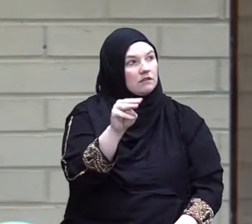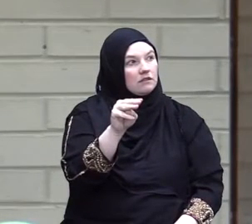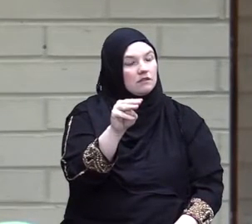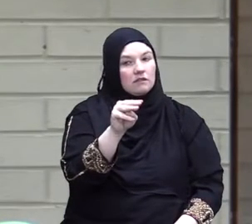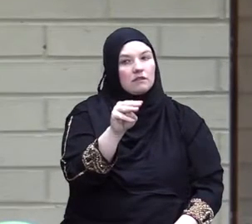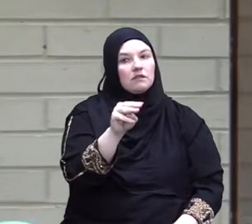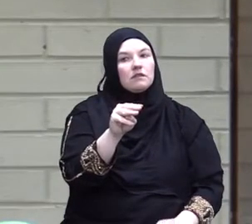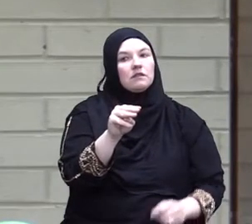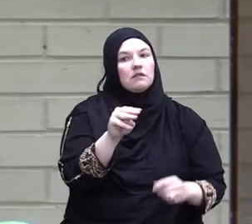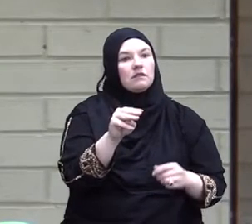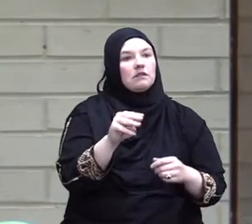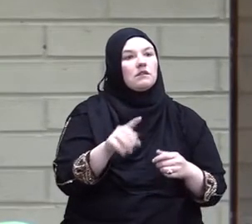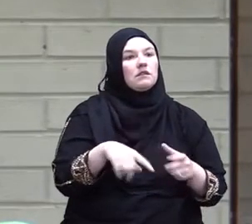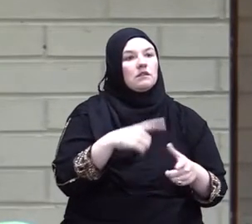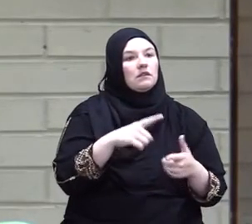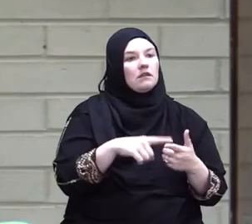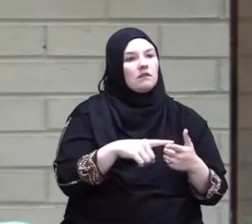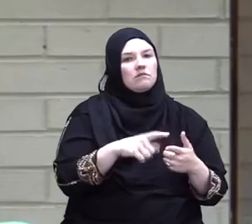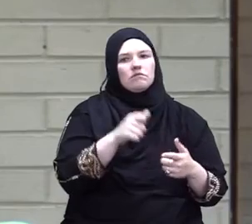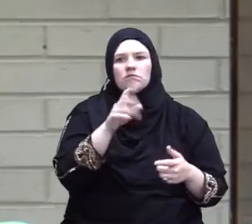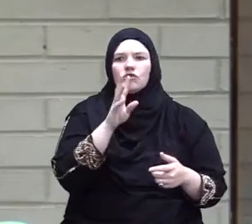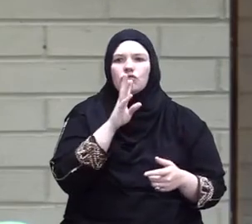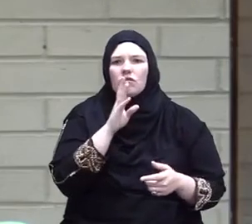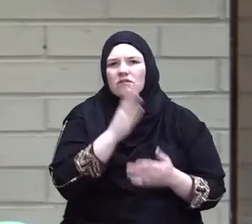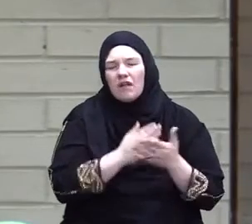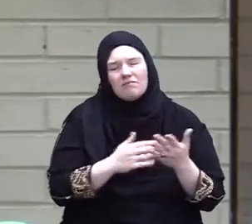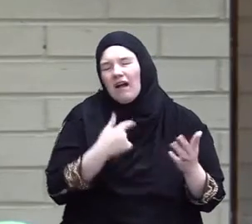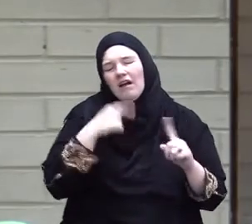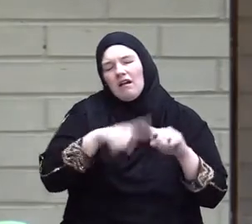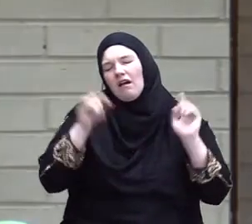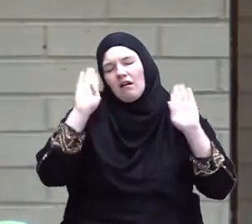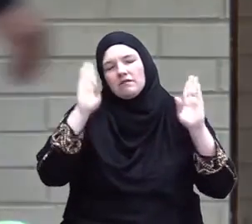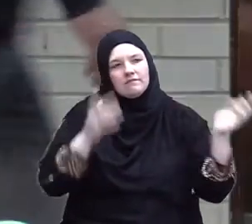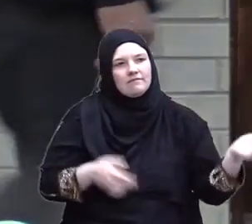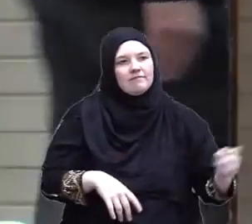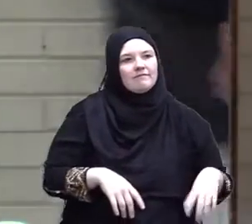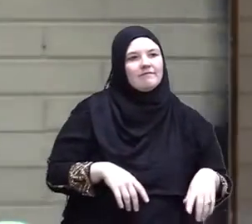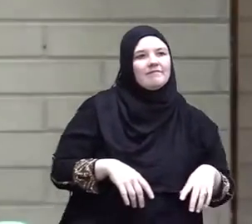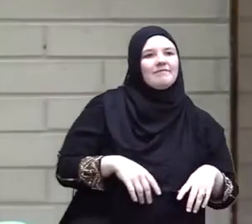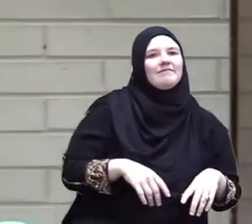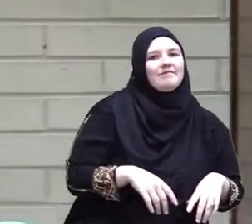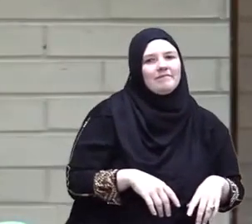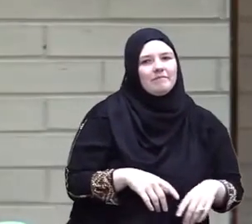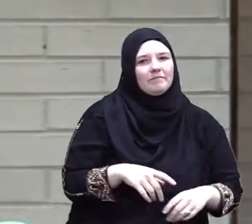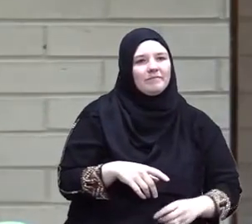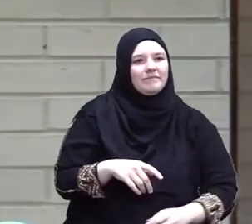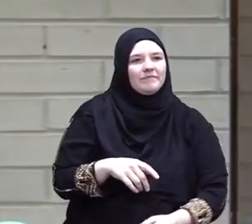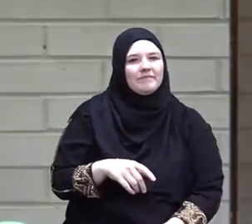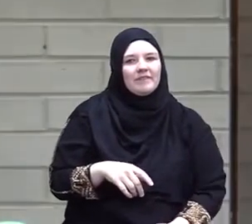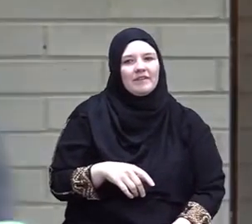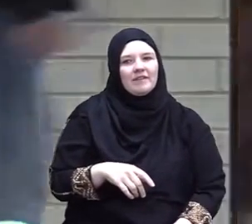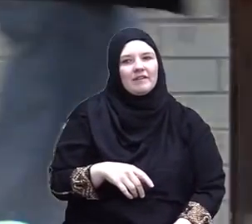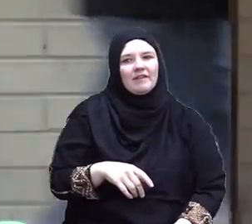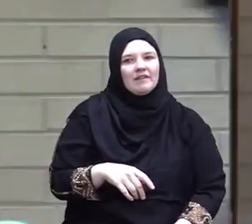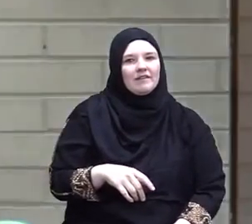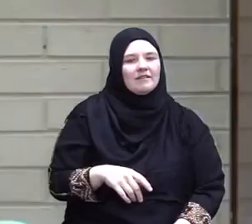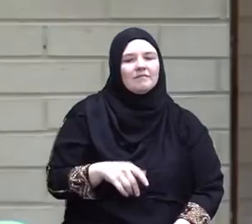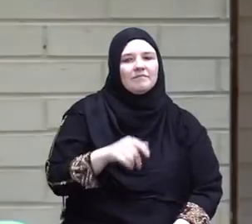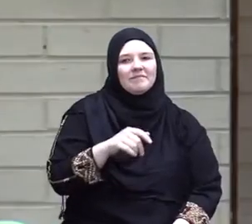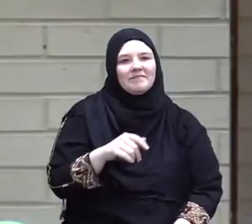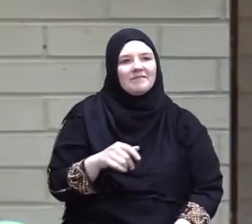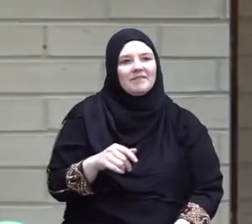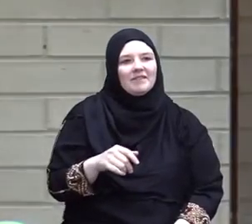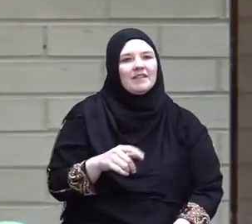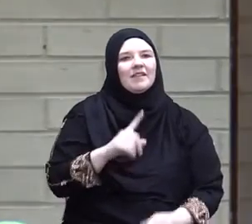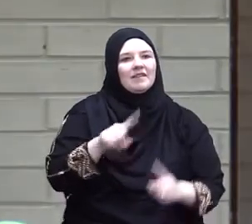violated Allah's commandment. But here is Allah telling us and telling the angels, before he had created